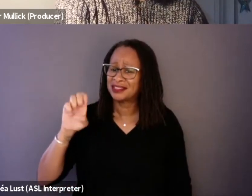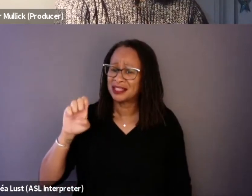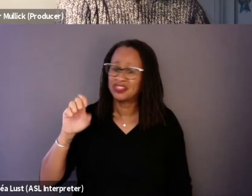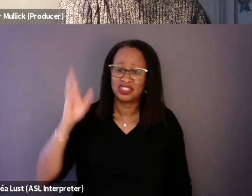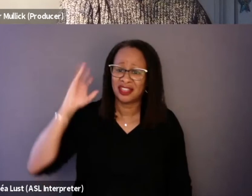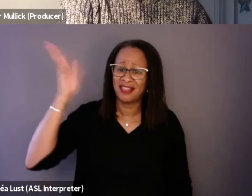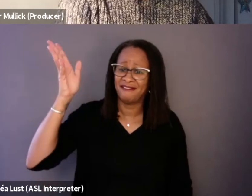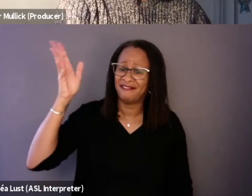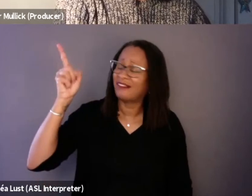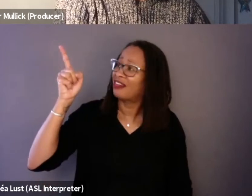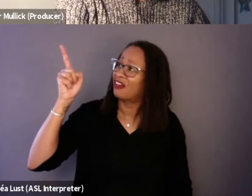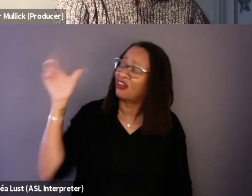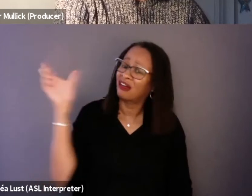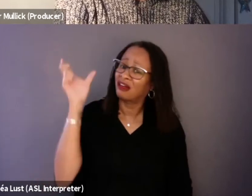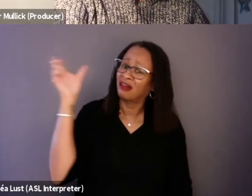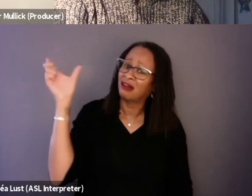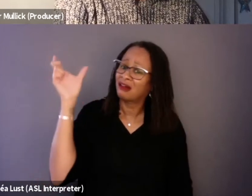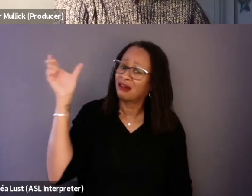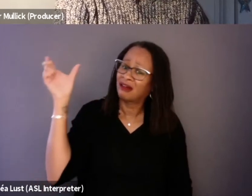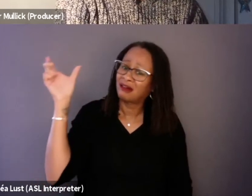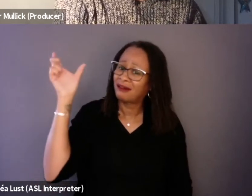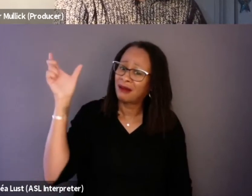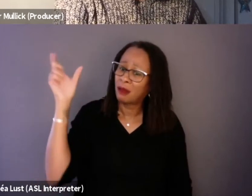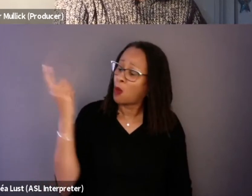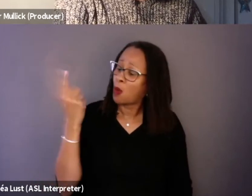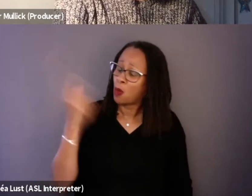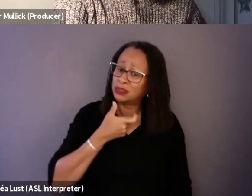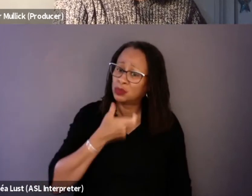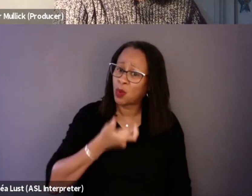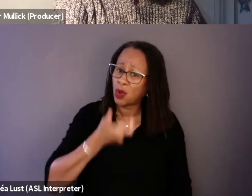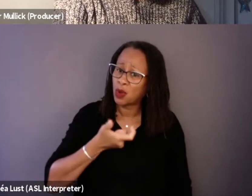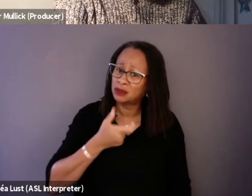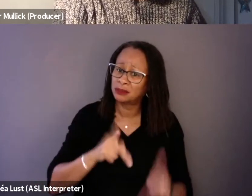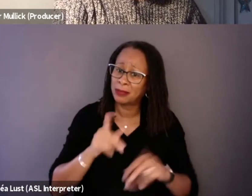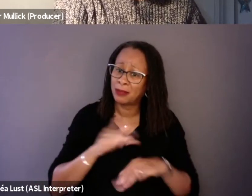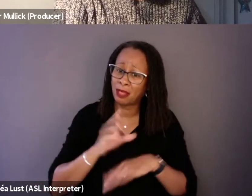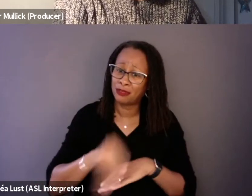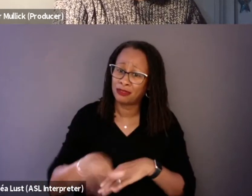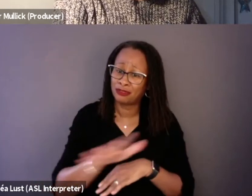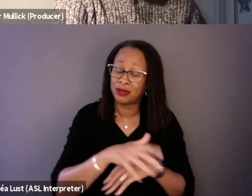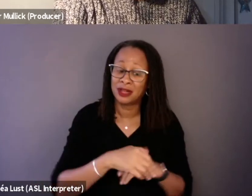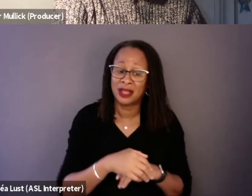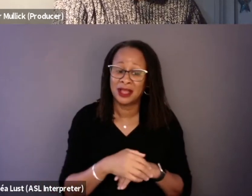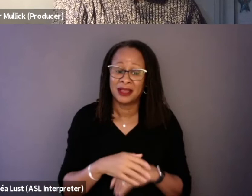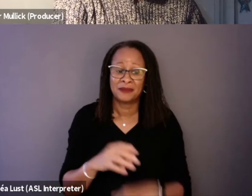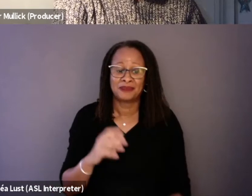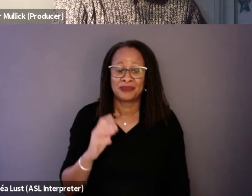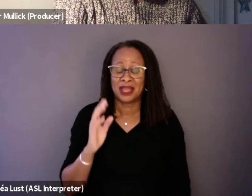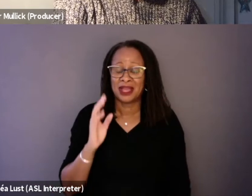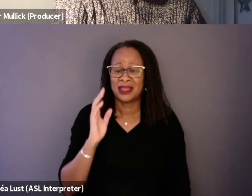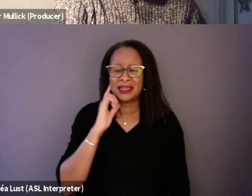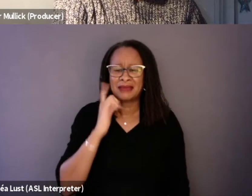just hanging out there. And then we have, I think it's Shaista, or maybe it's his father,